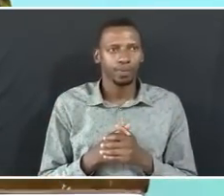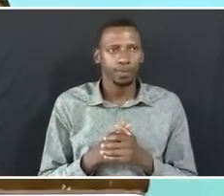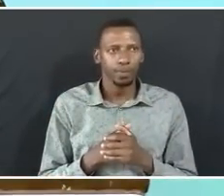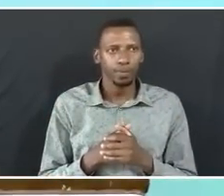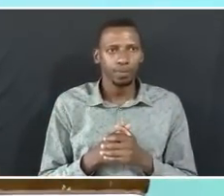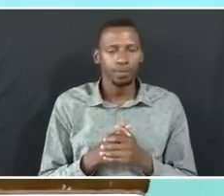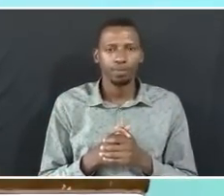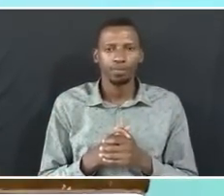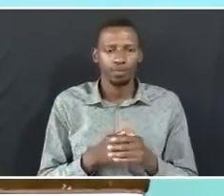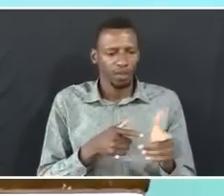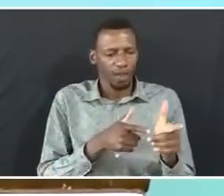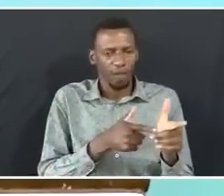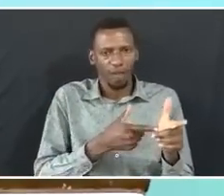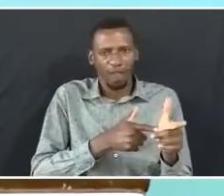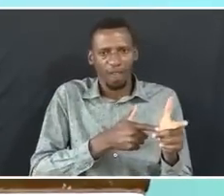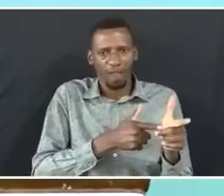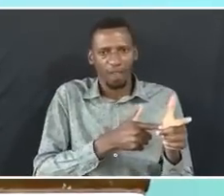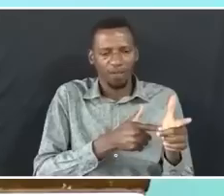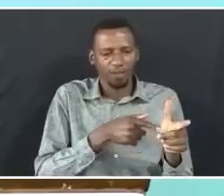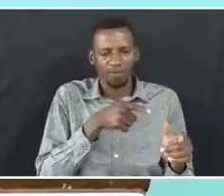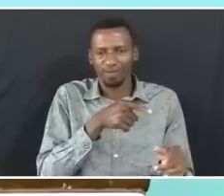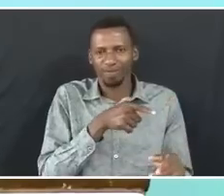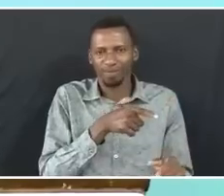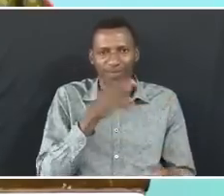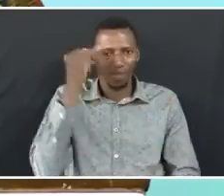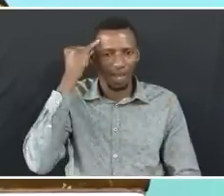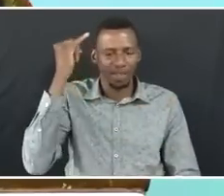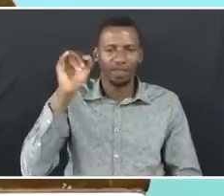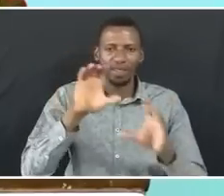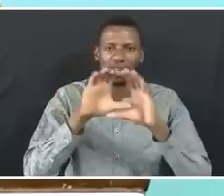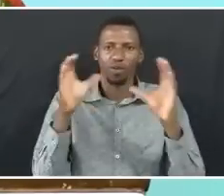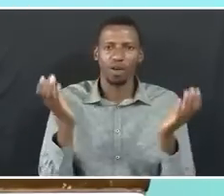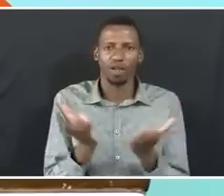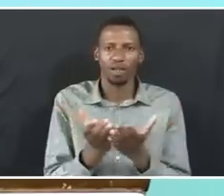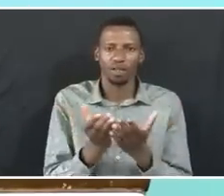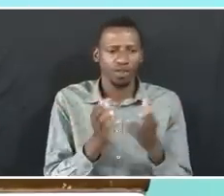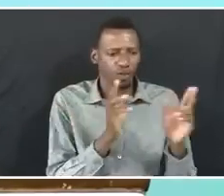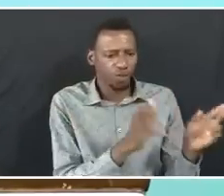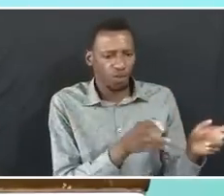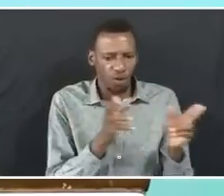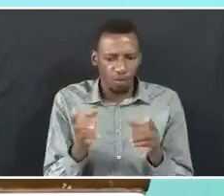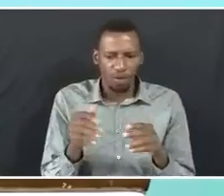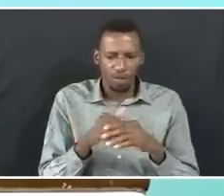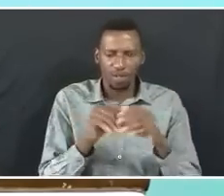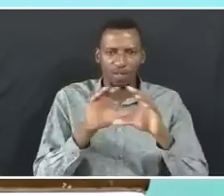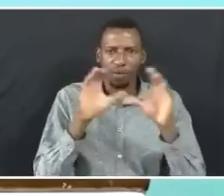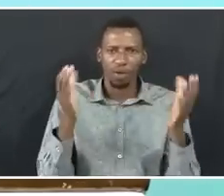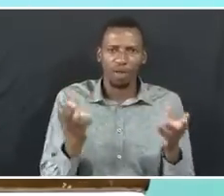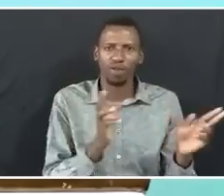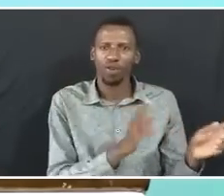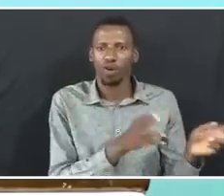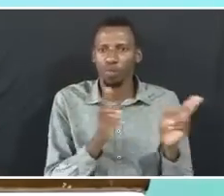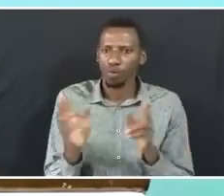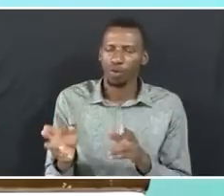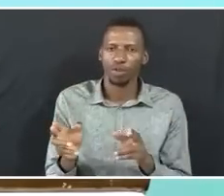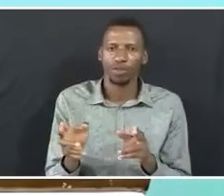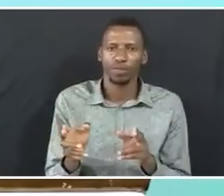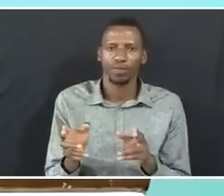And so homosexuality is a concept of the world, acceptable and very normal in the world.